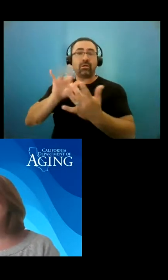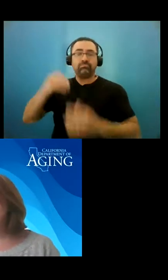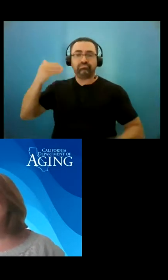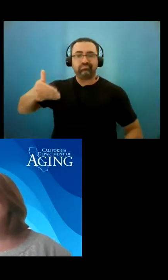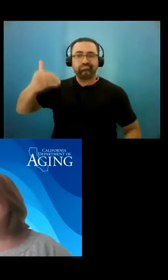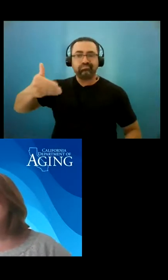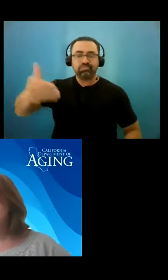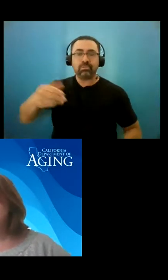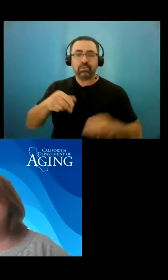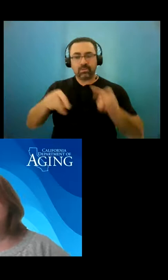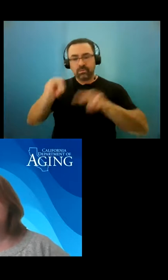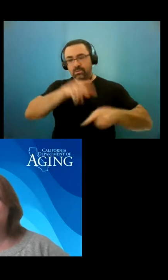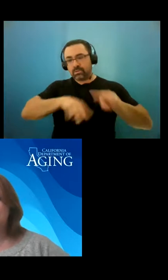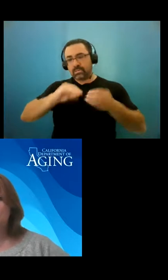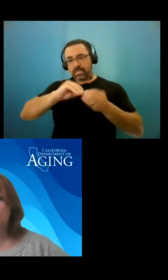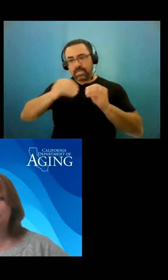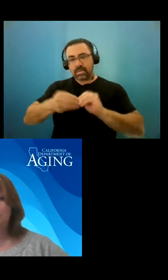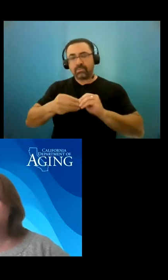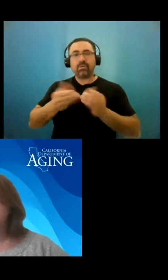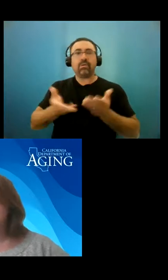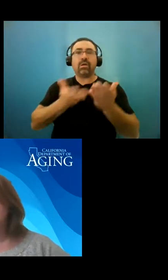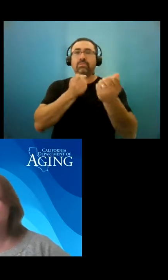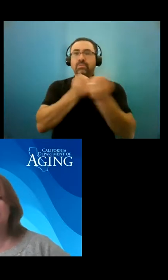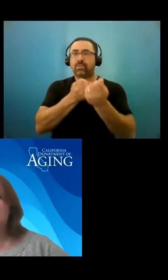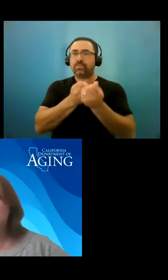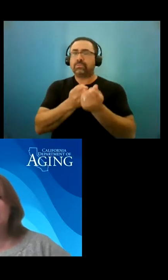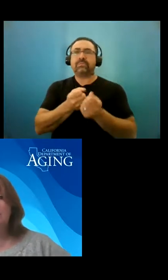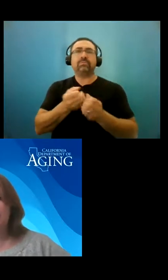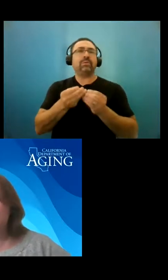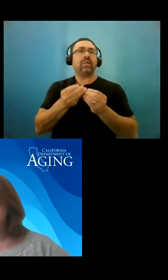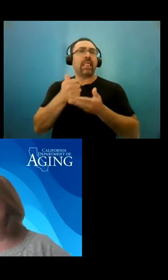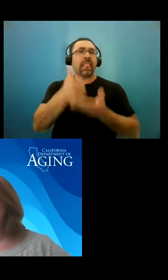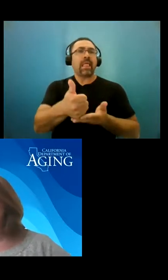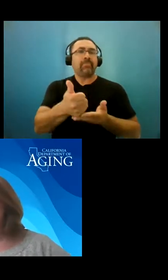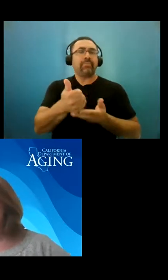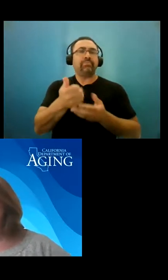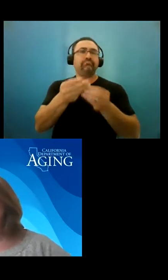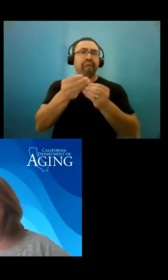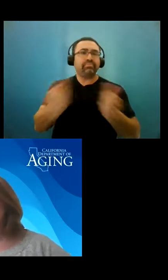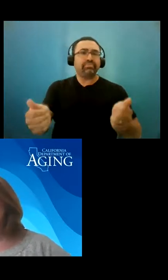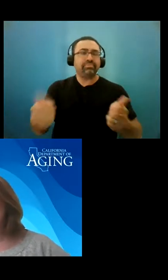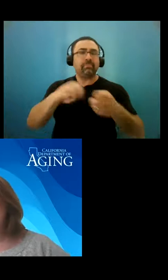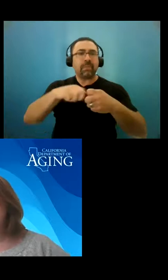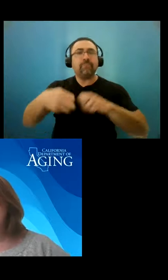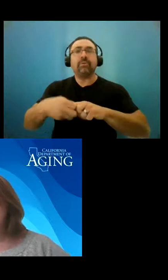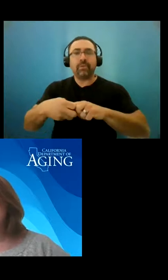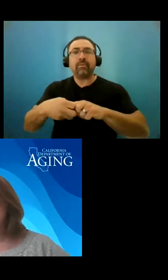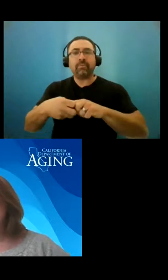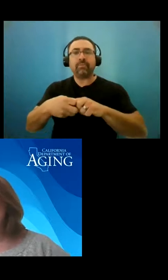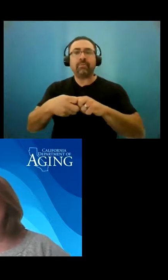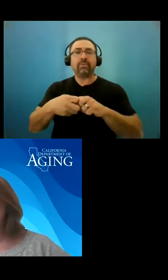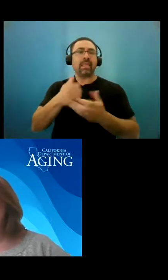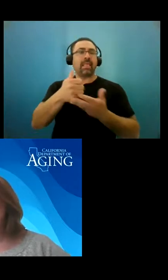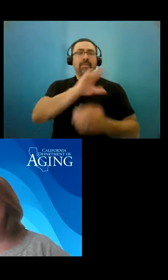We're reviewing their data numbers and offering support to resolve any of their barriers or roadblocks to getting back in